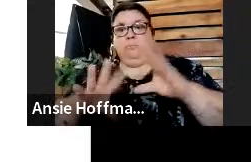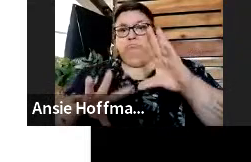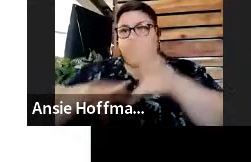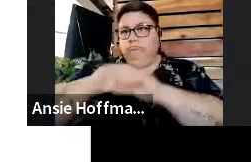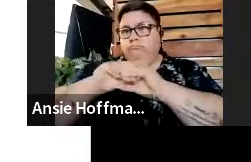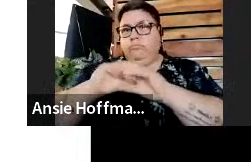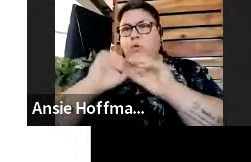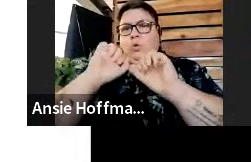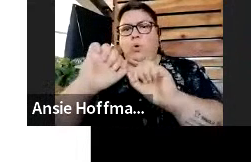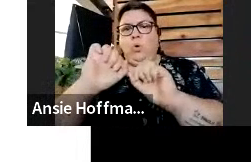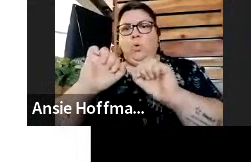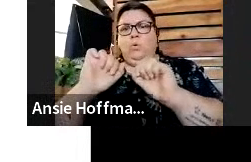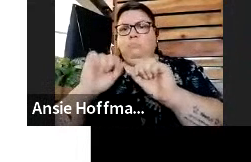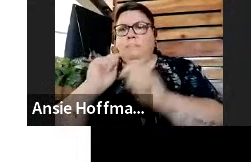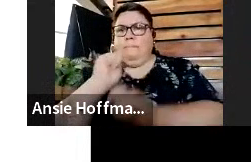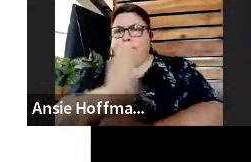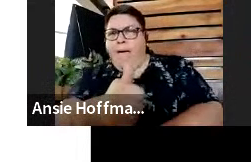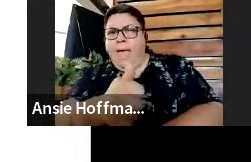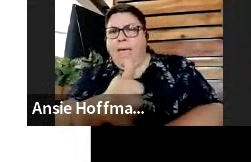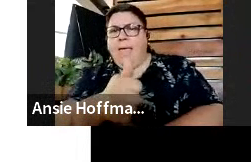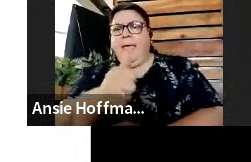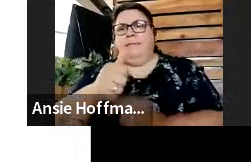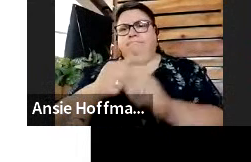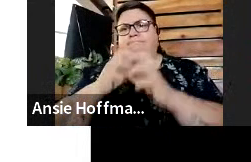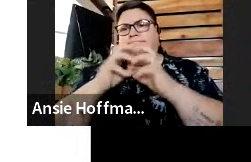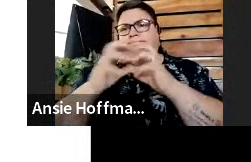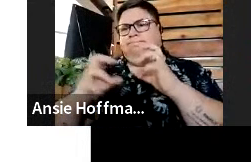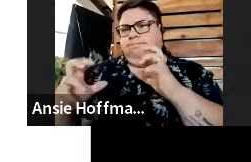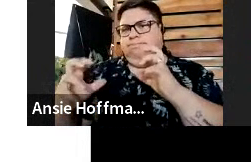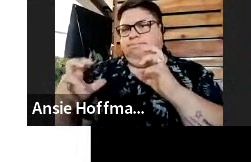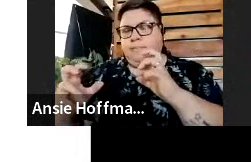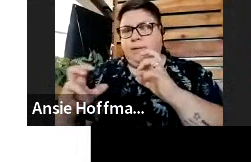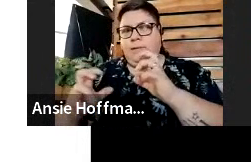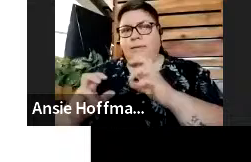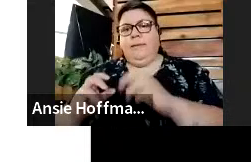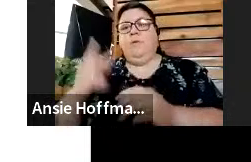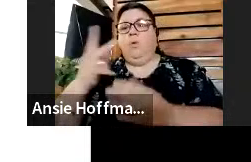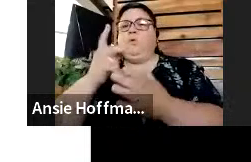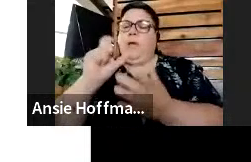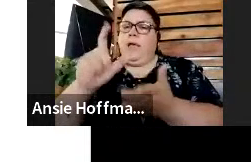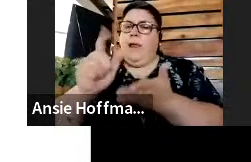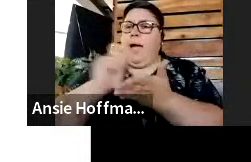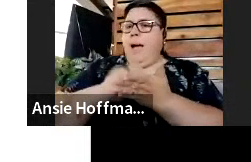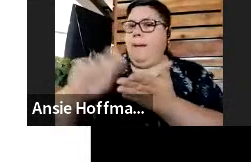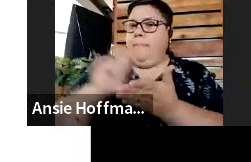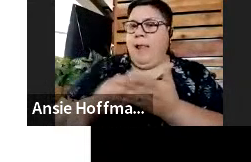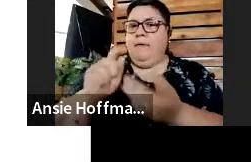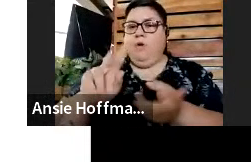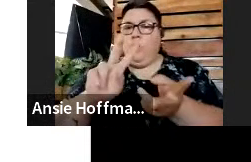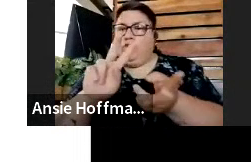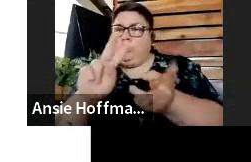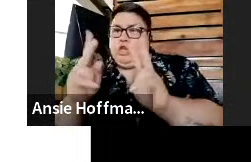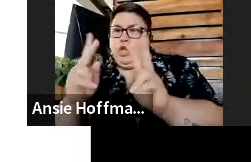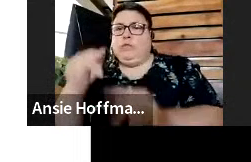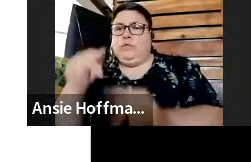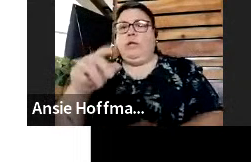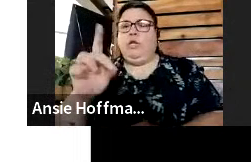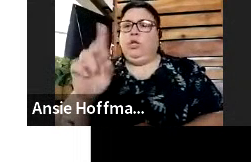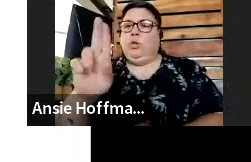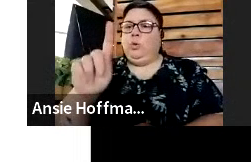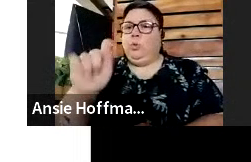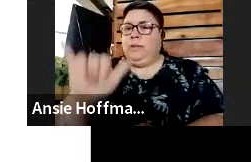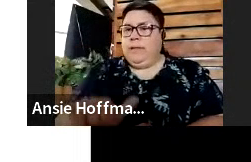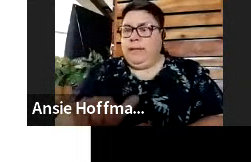paid when you import. An importer may apply for a change in duty. Before that can be done,